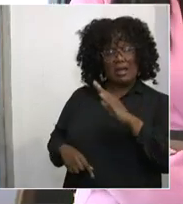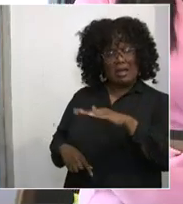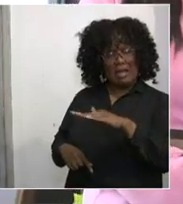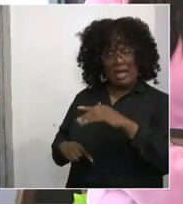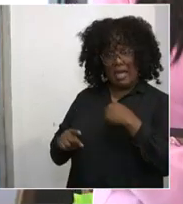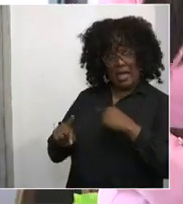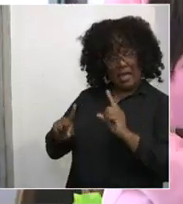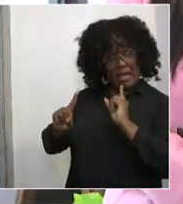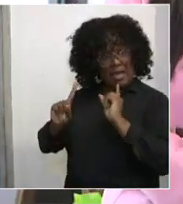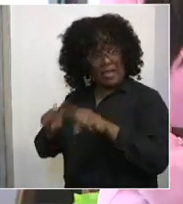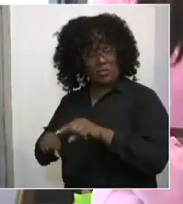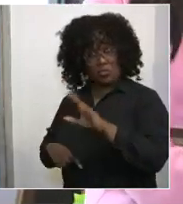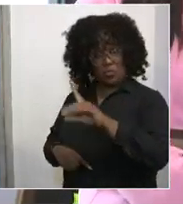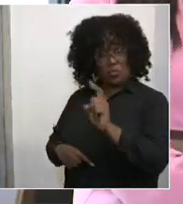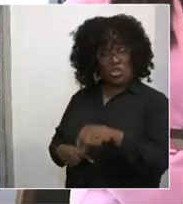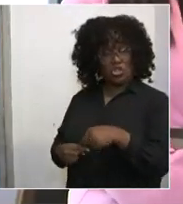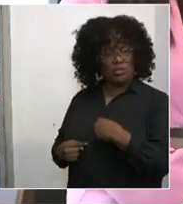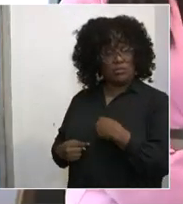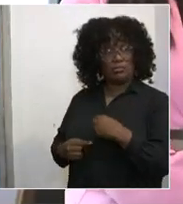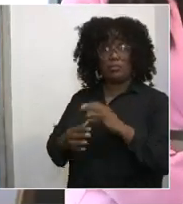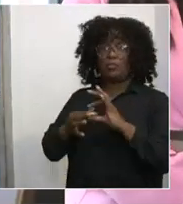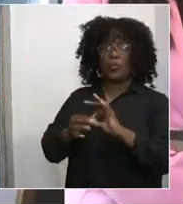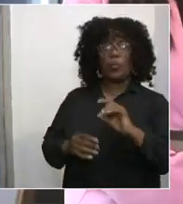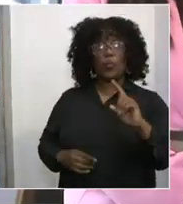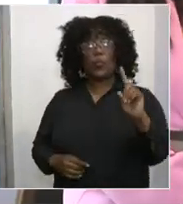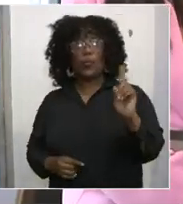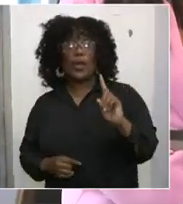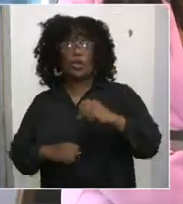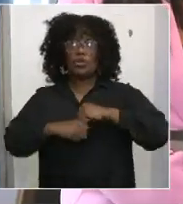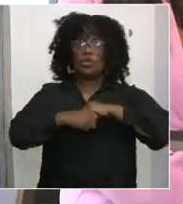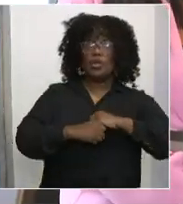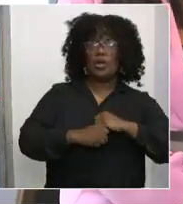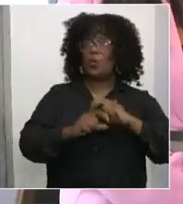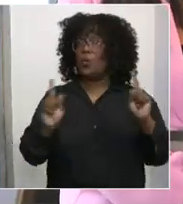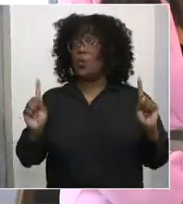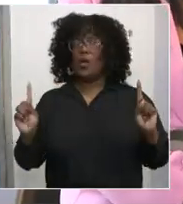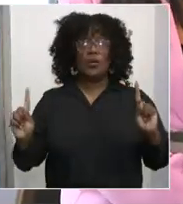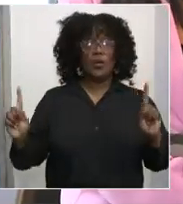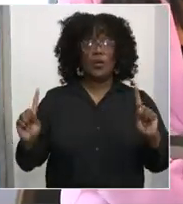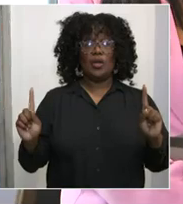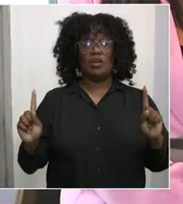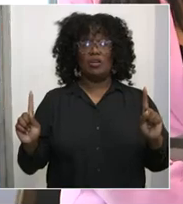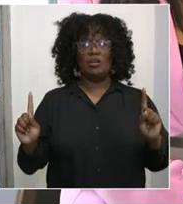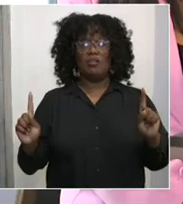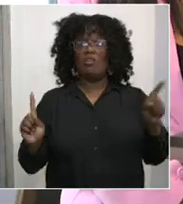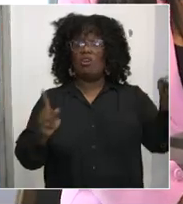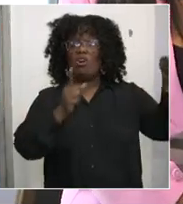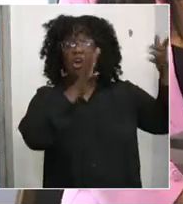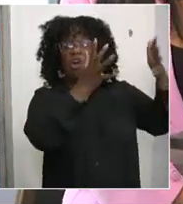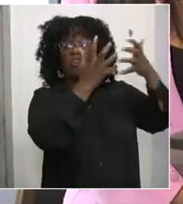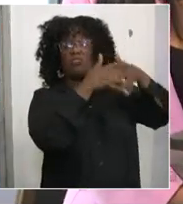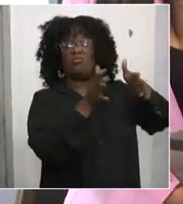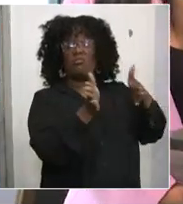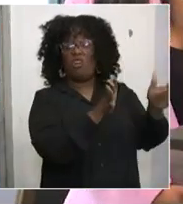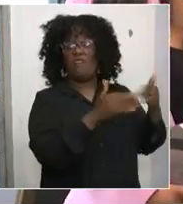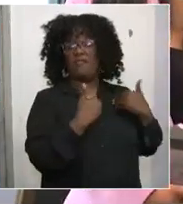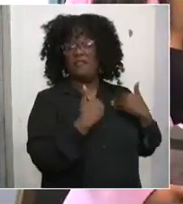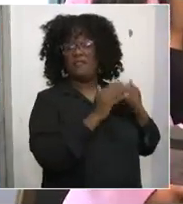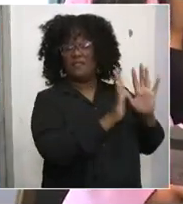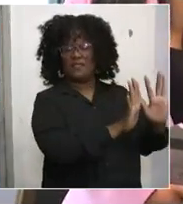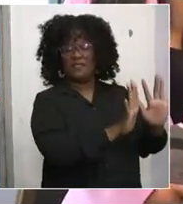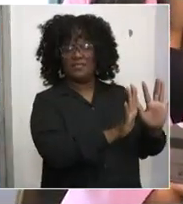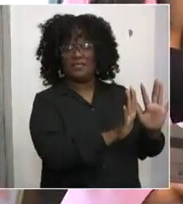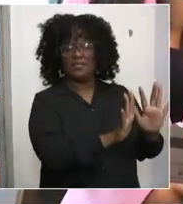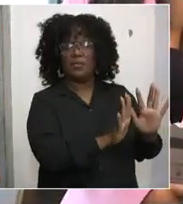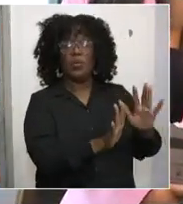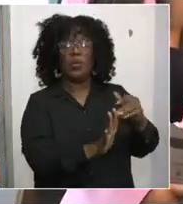going to be and all. We know what the route is, and we can come back later and talk about that. So that's the kind of